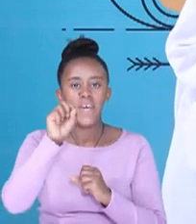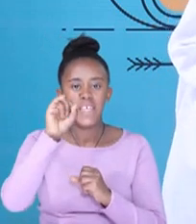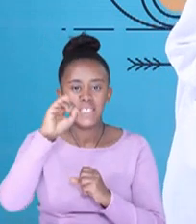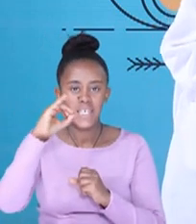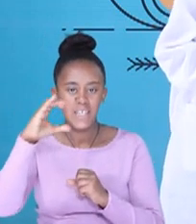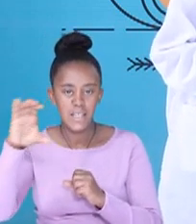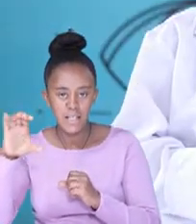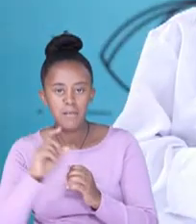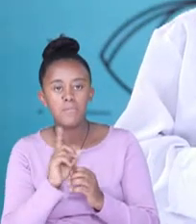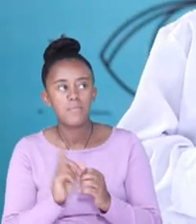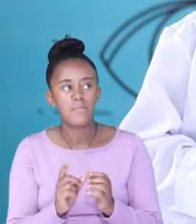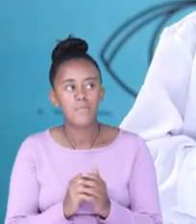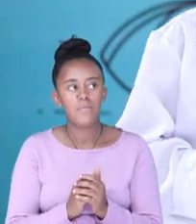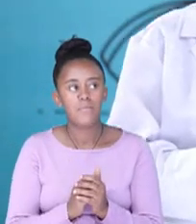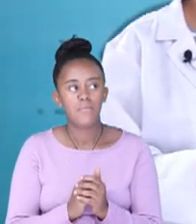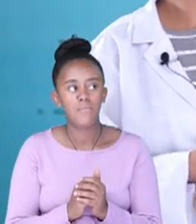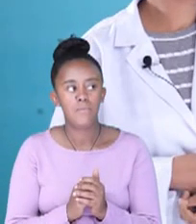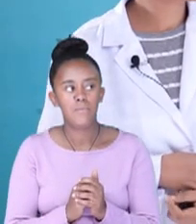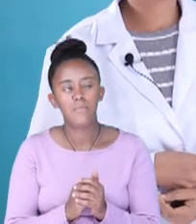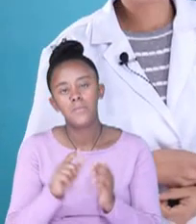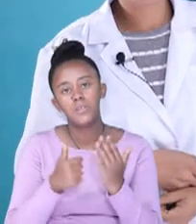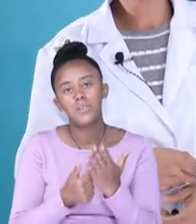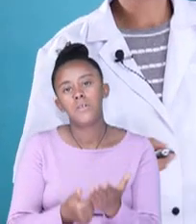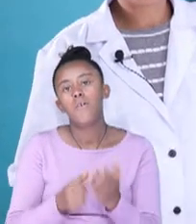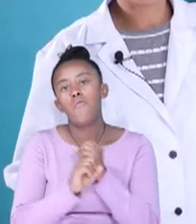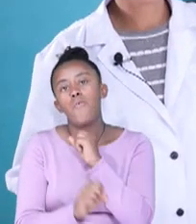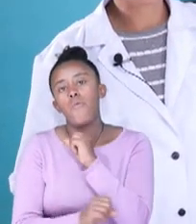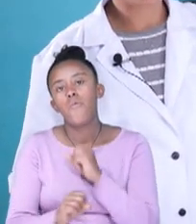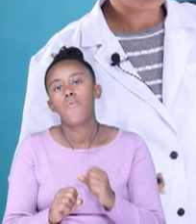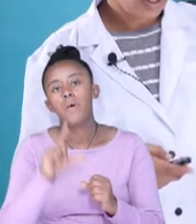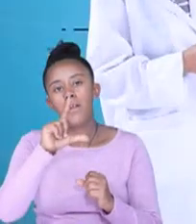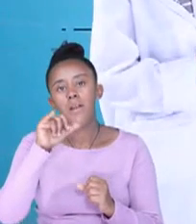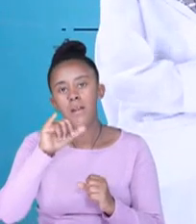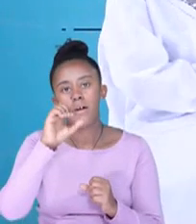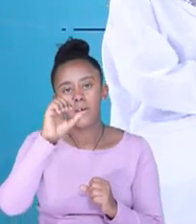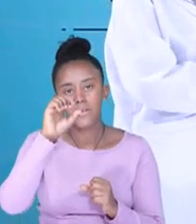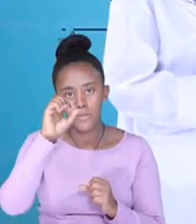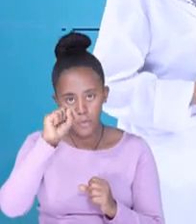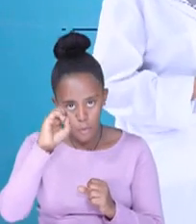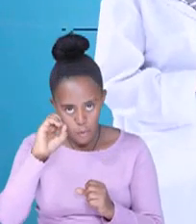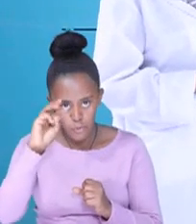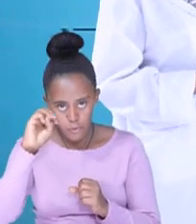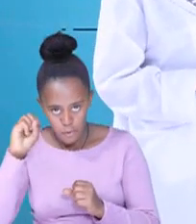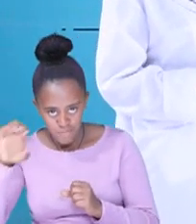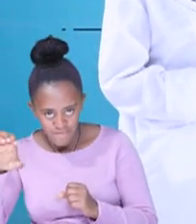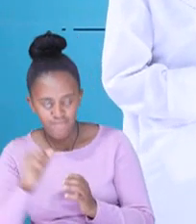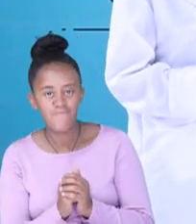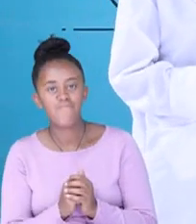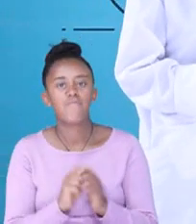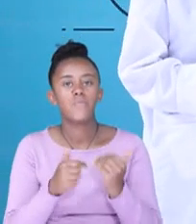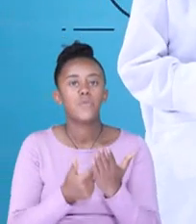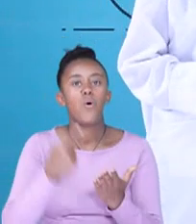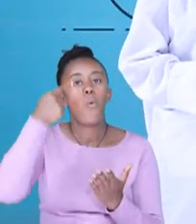One type of vesicle that can be formed in this form can be lysosome. So that we can say that